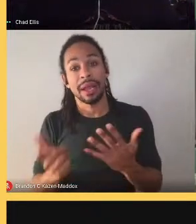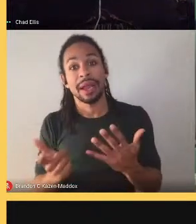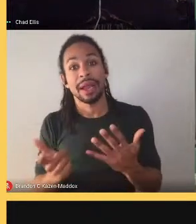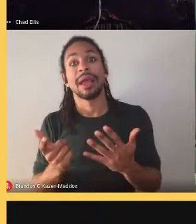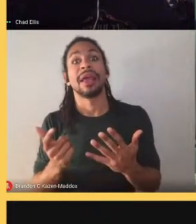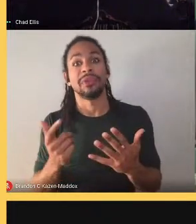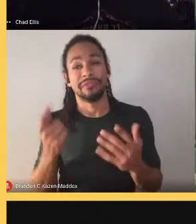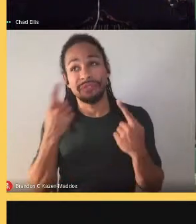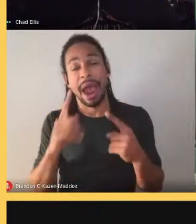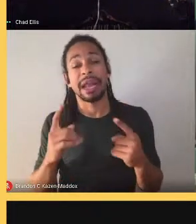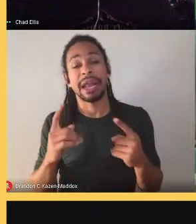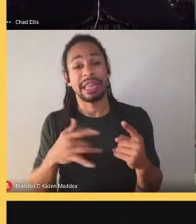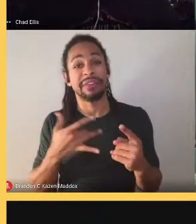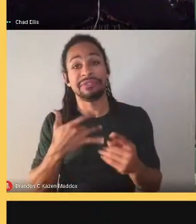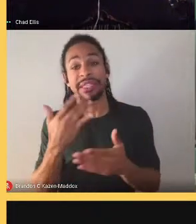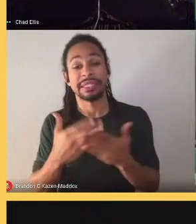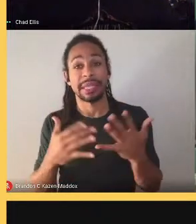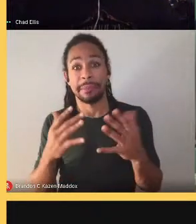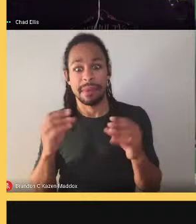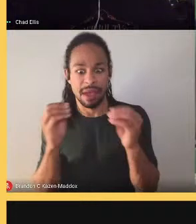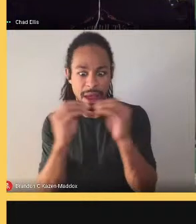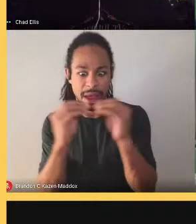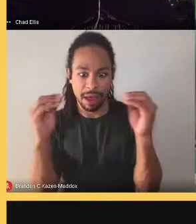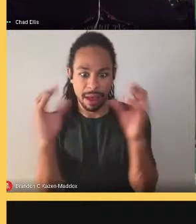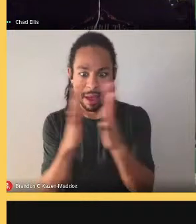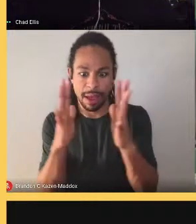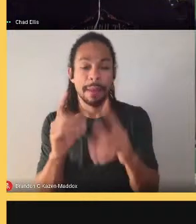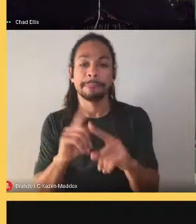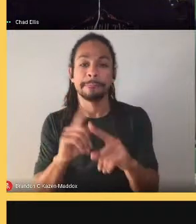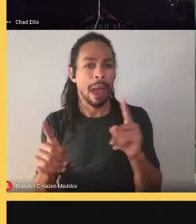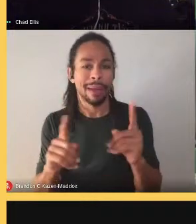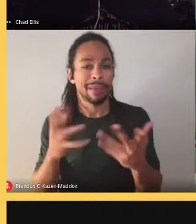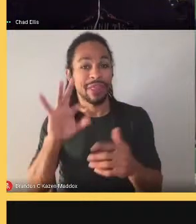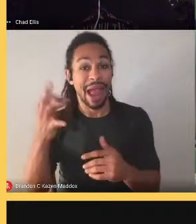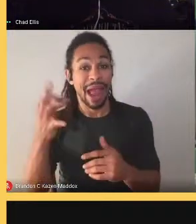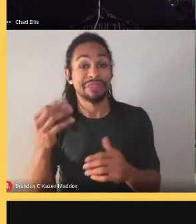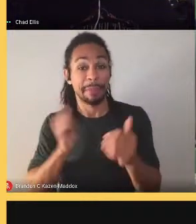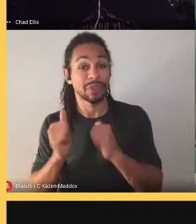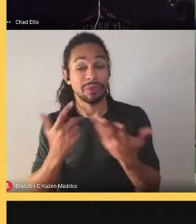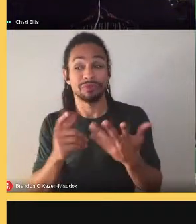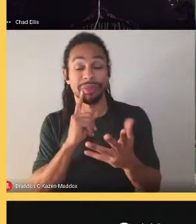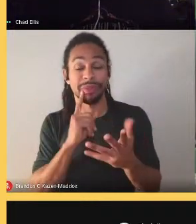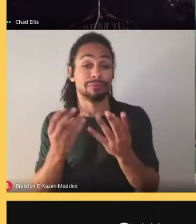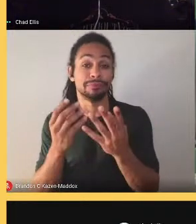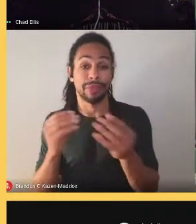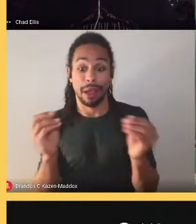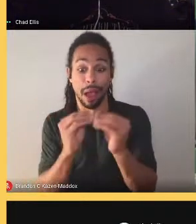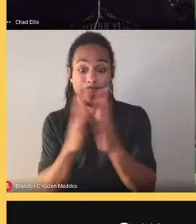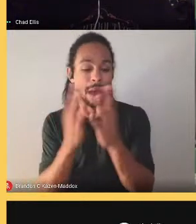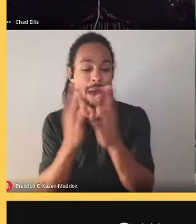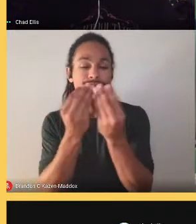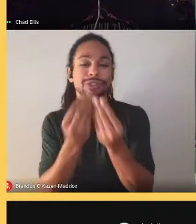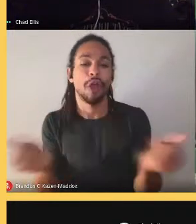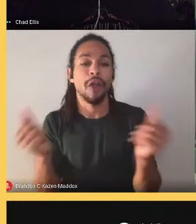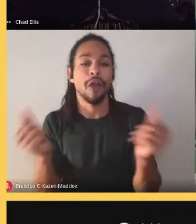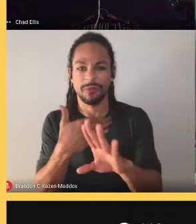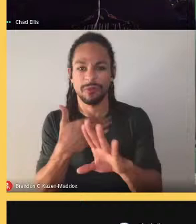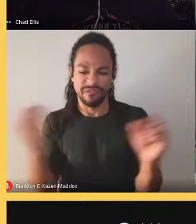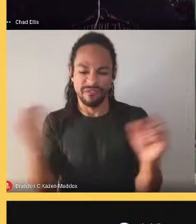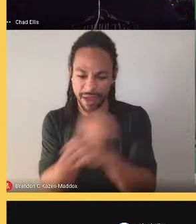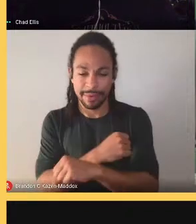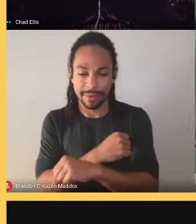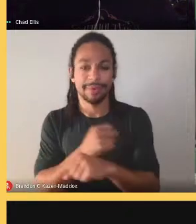that combat. So it isn't until pretty much towards the end of this particular season that you even see